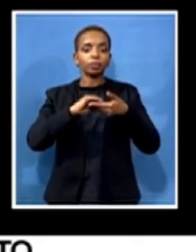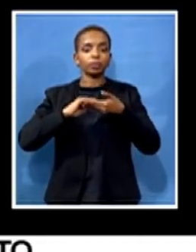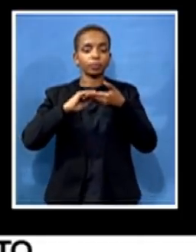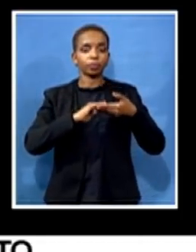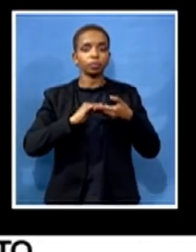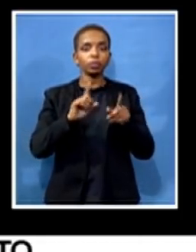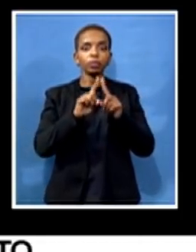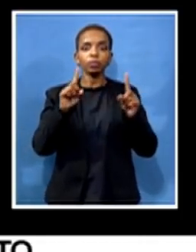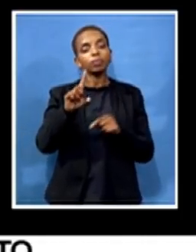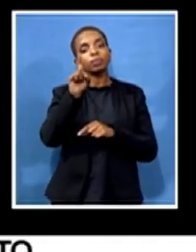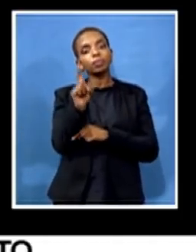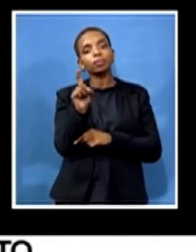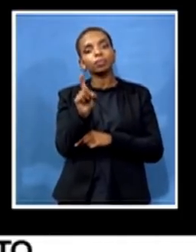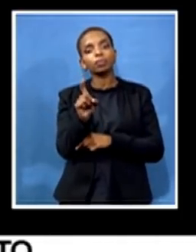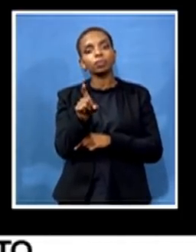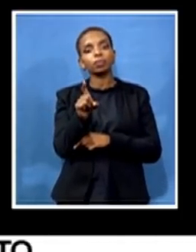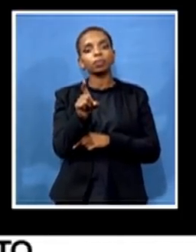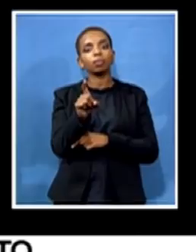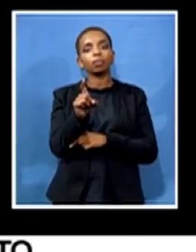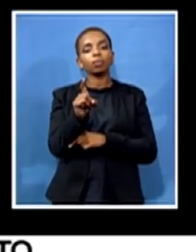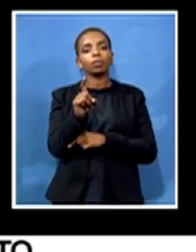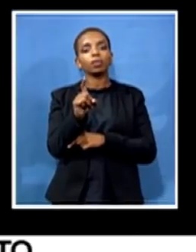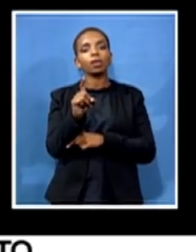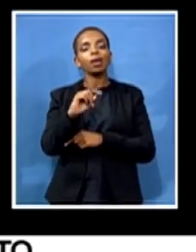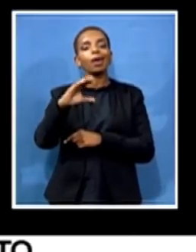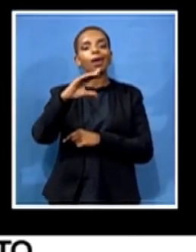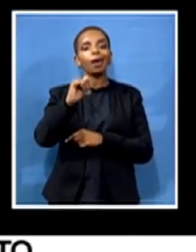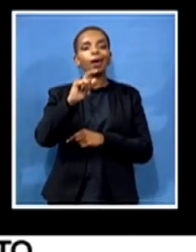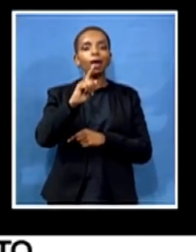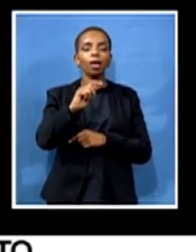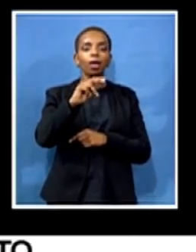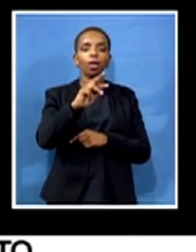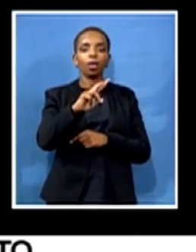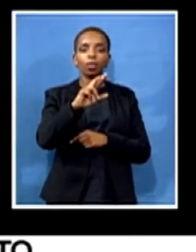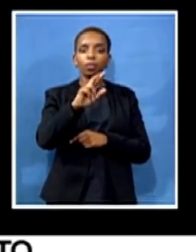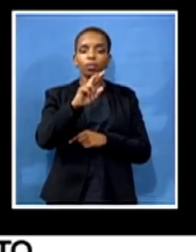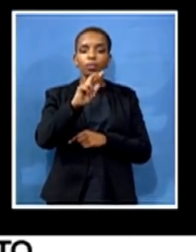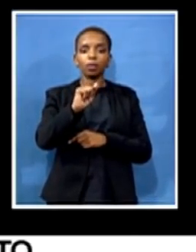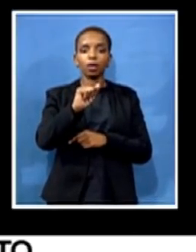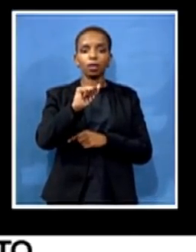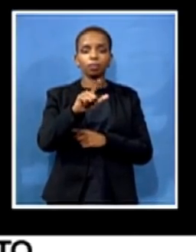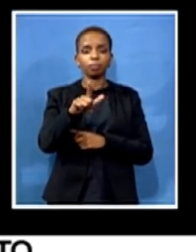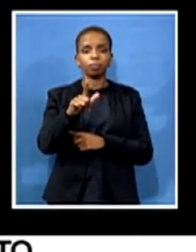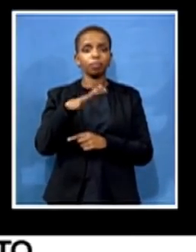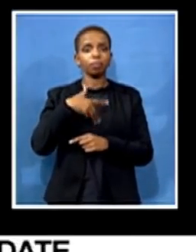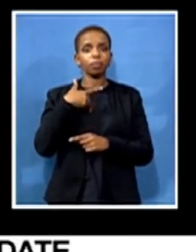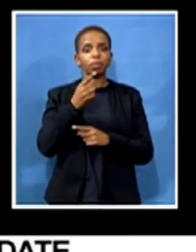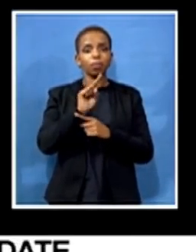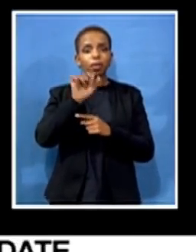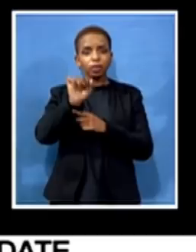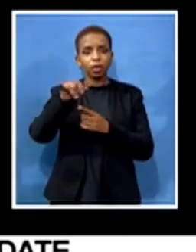Cabral called for the bourgeoisie to sacrifice its class position, privileges and power